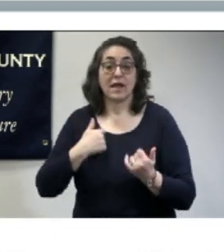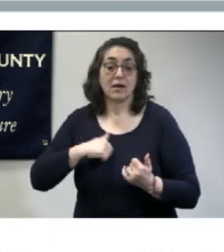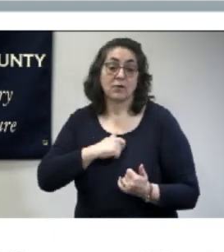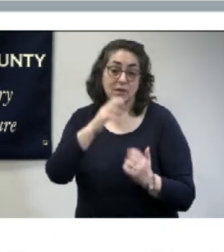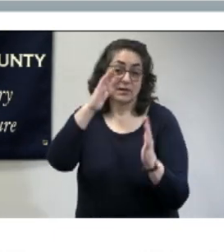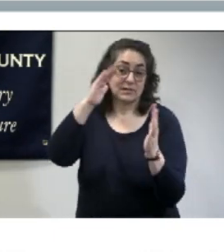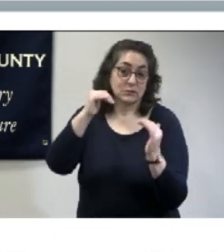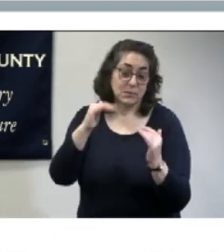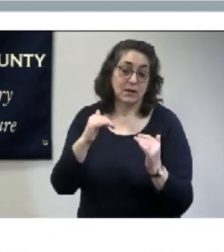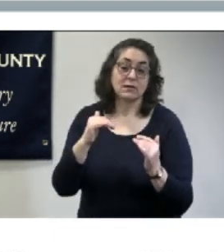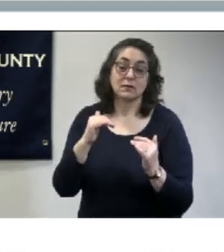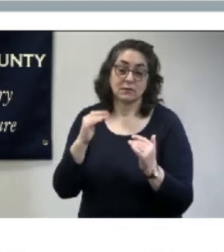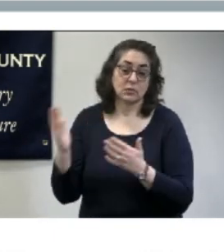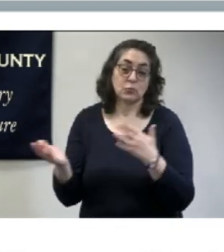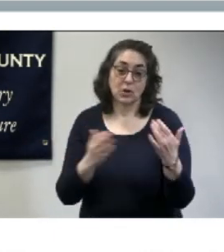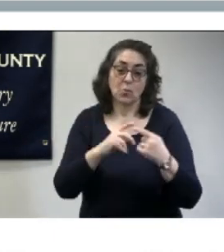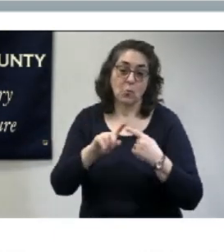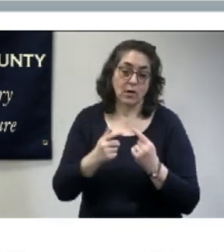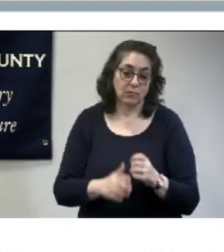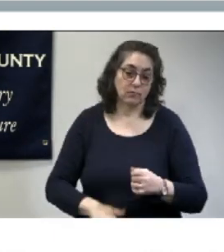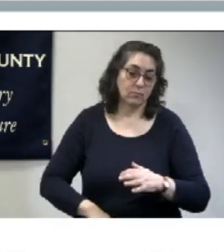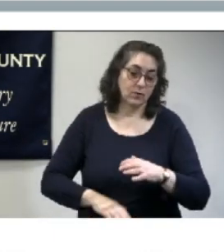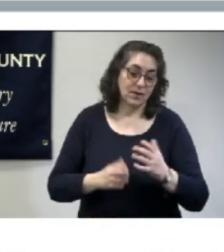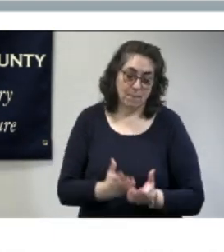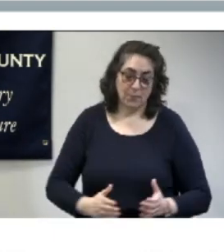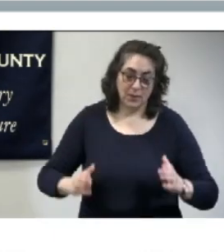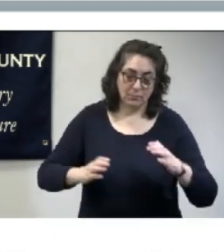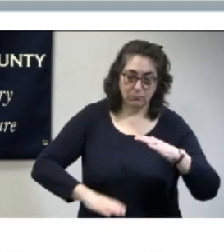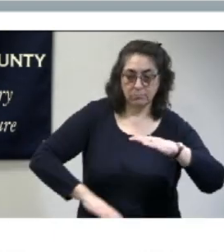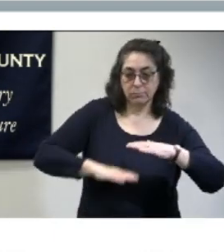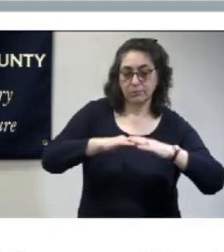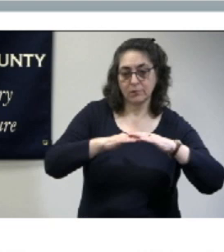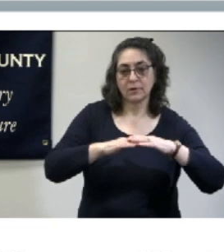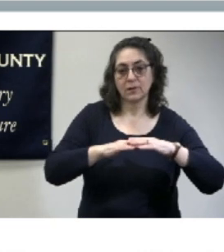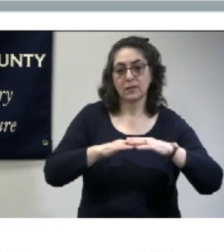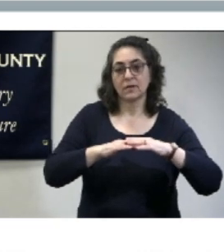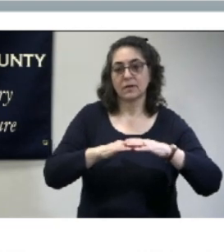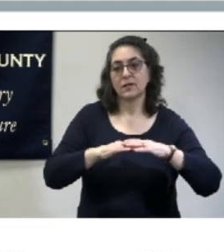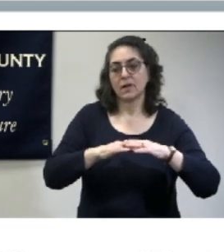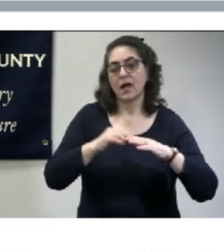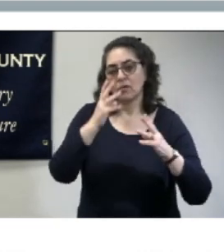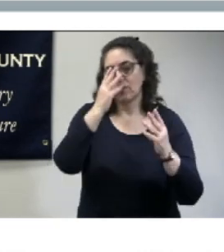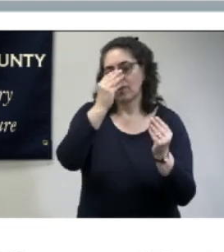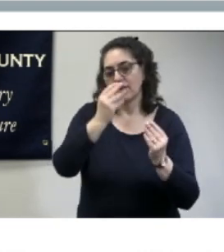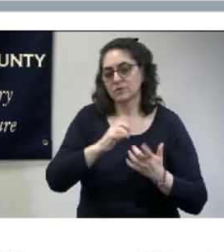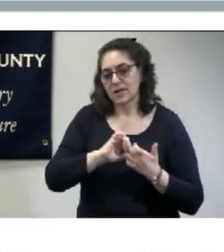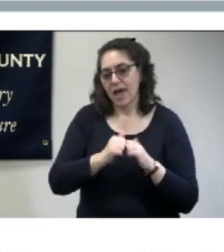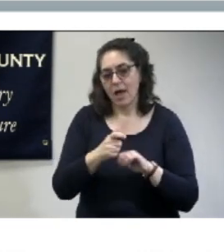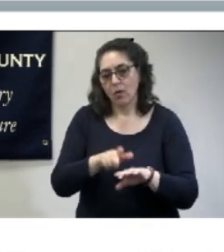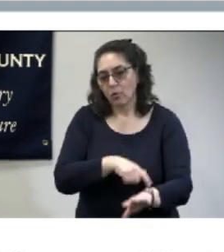it whenever it's full. And I guess they're going to kind of assess how long it takes to fill a bin.